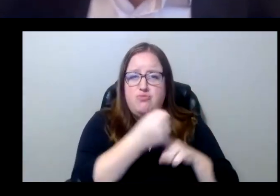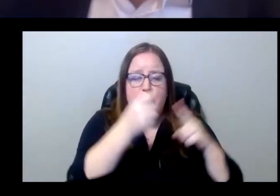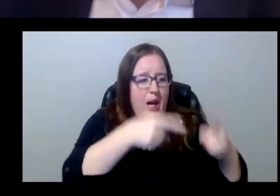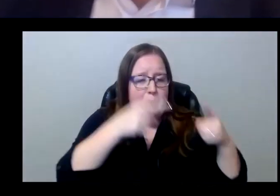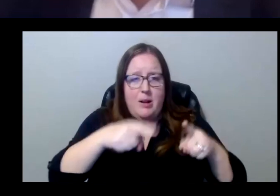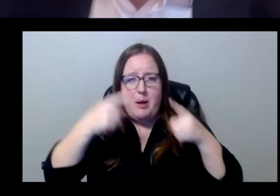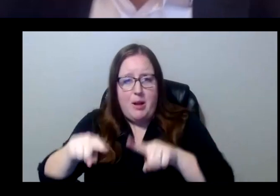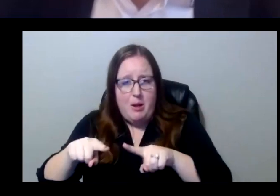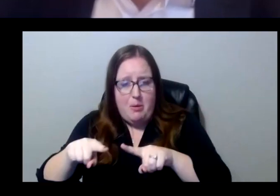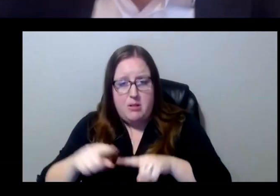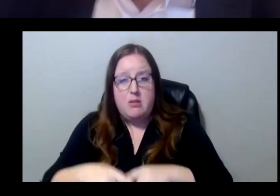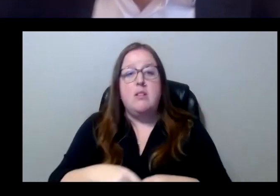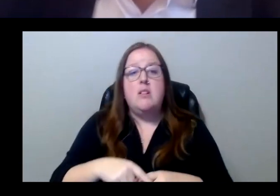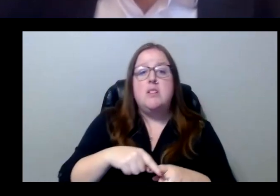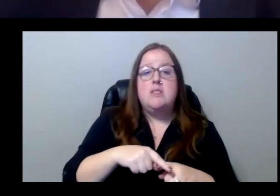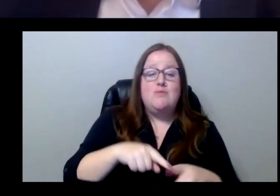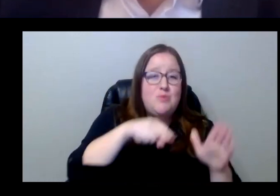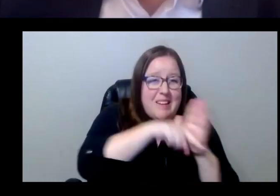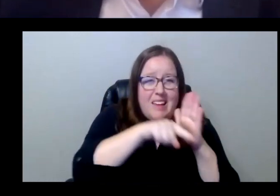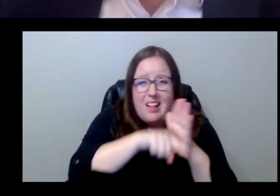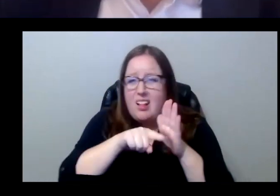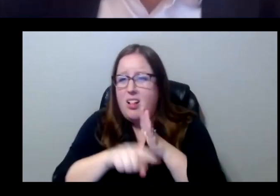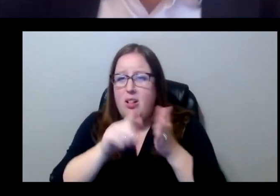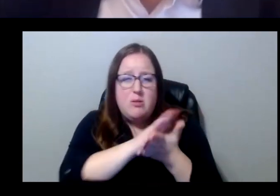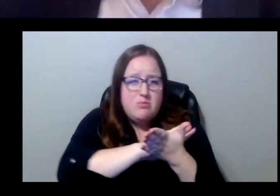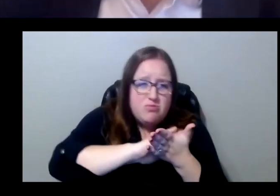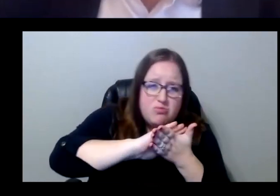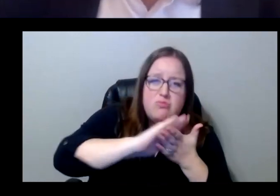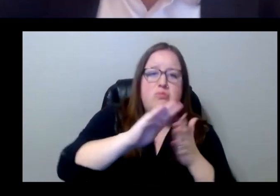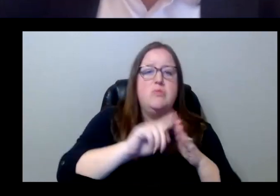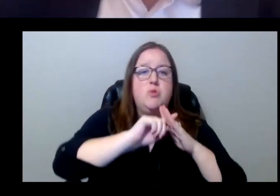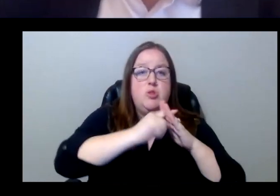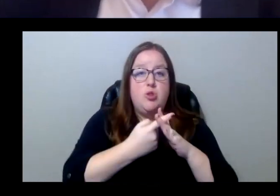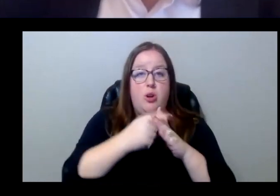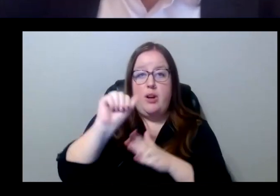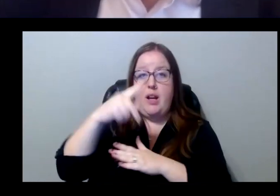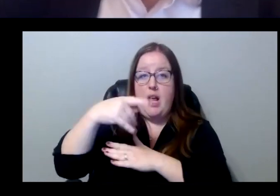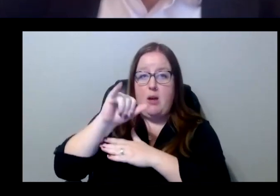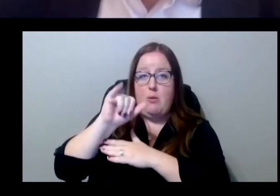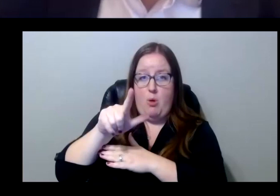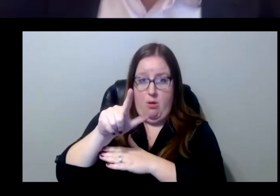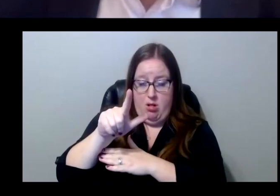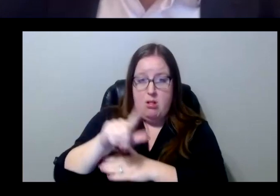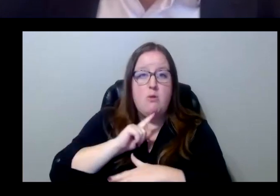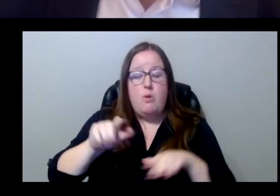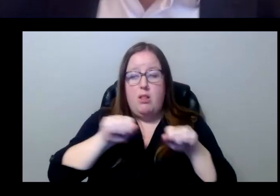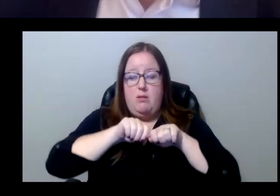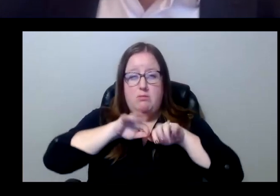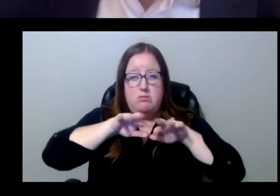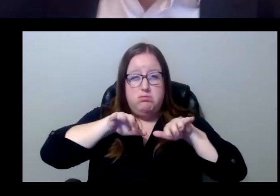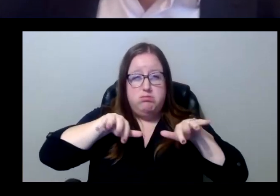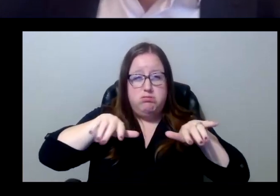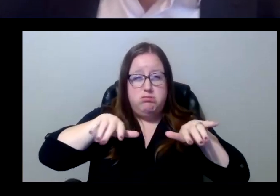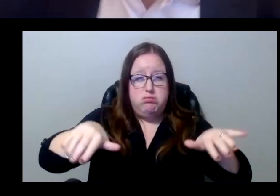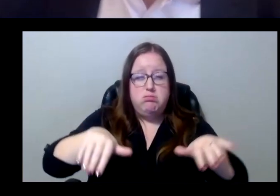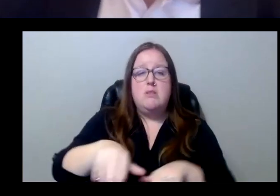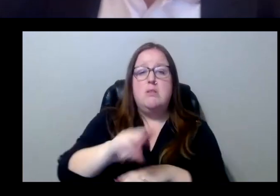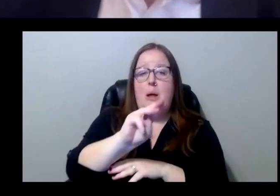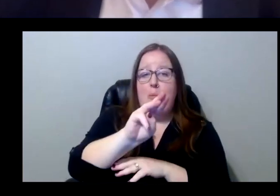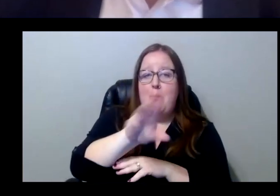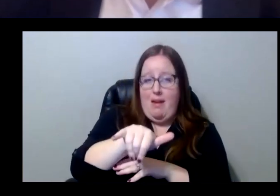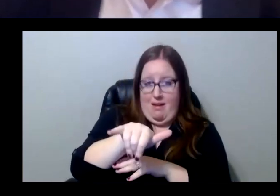in eastern Bosnia with large Bosniak populations. Now, I want to reference